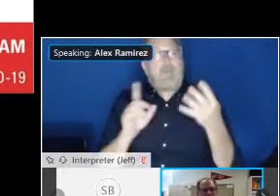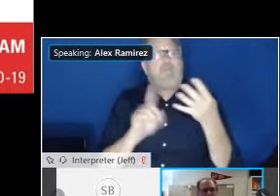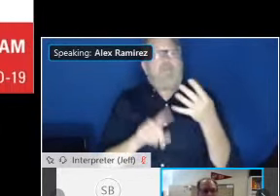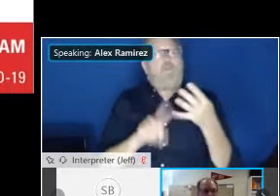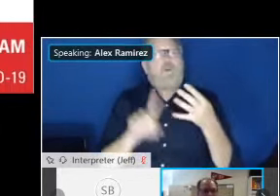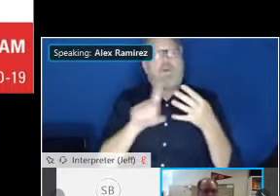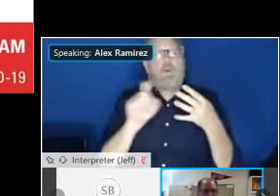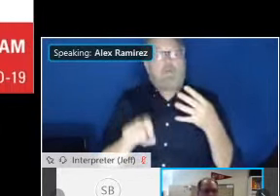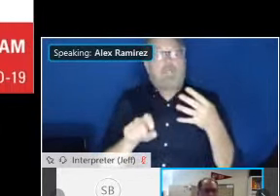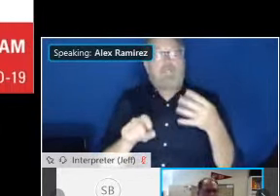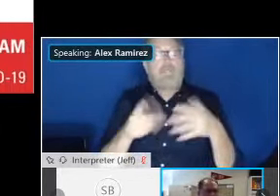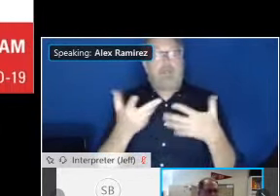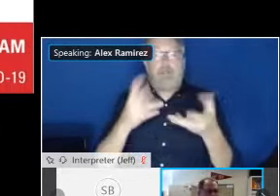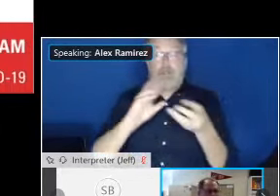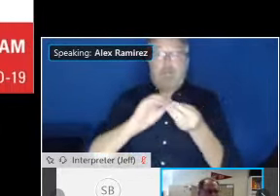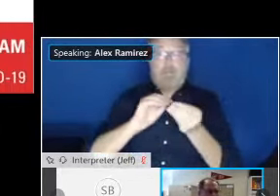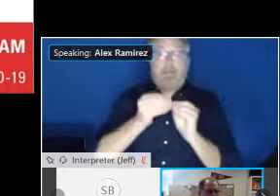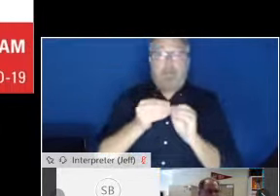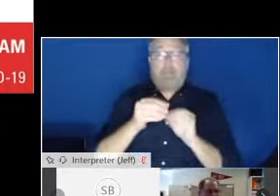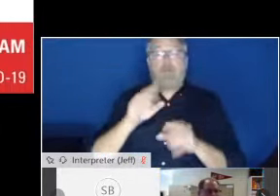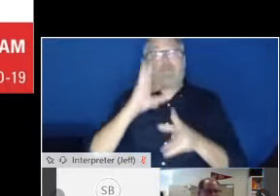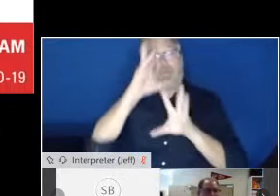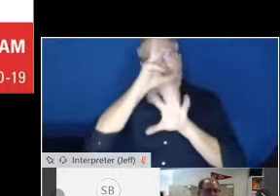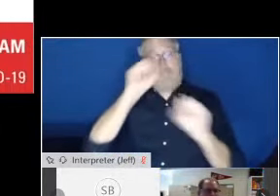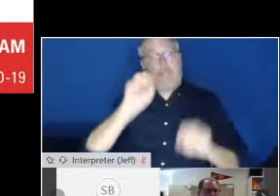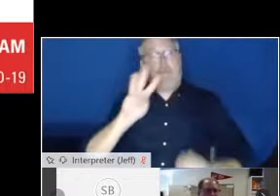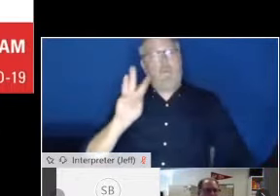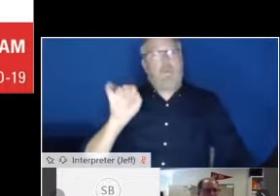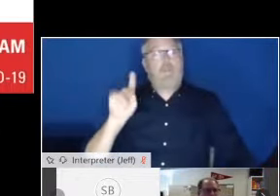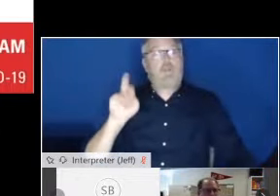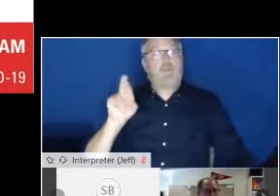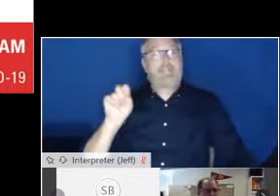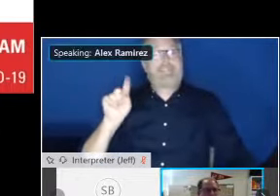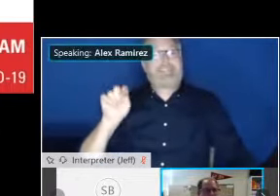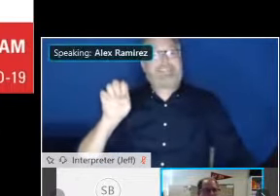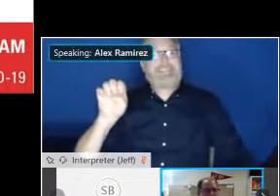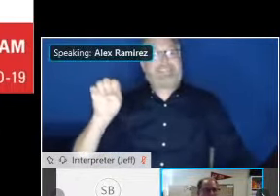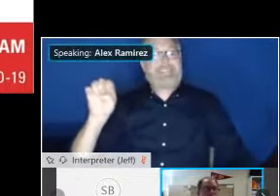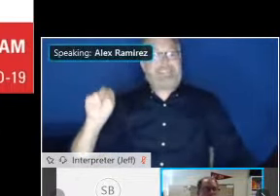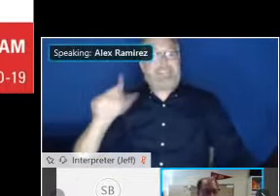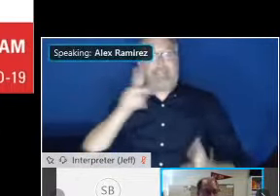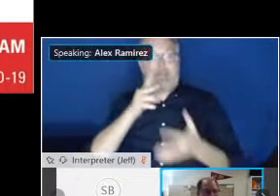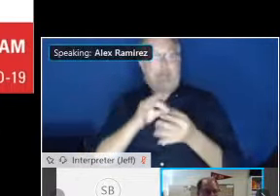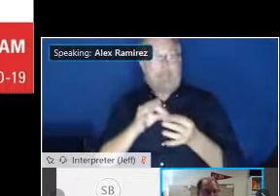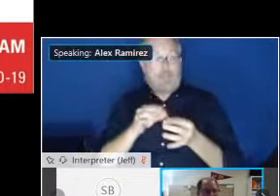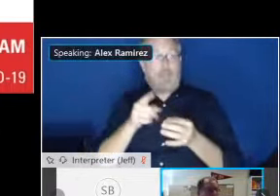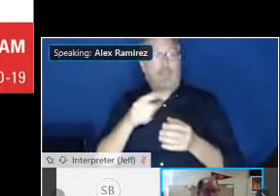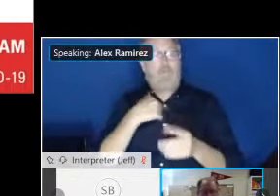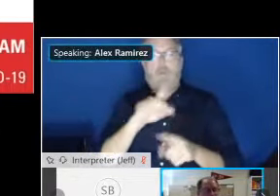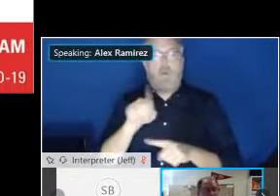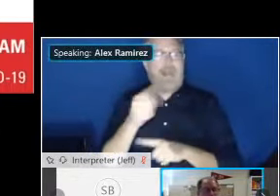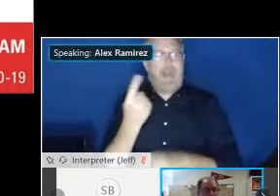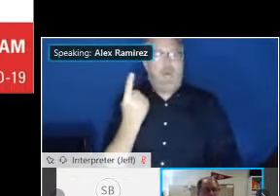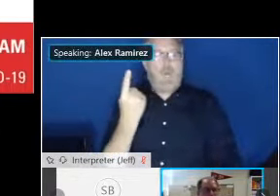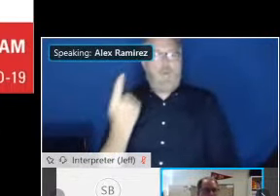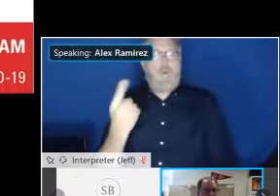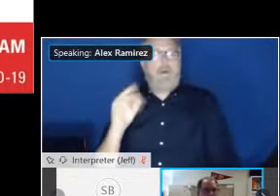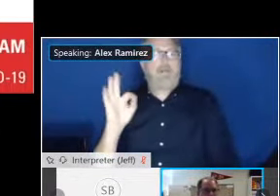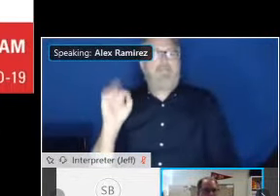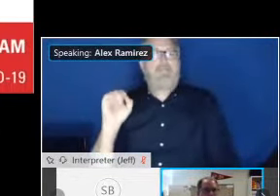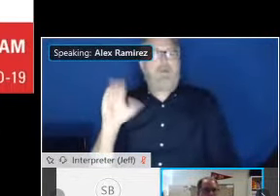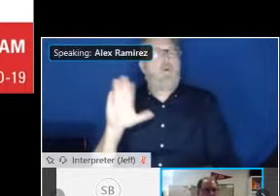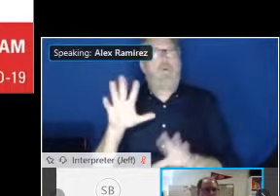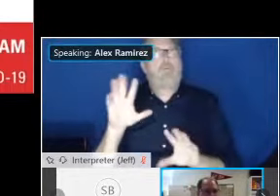So again, if we look at those numbers that President Winterstein mentioned, we only had one faculty, we didn't have